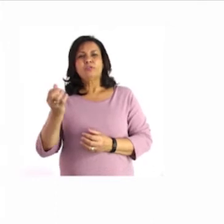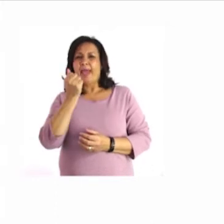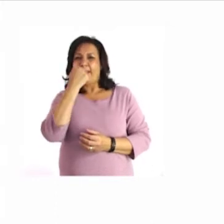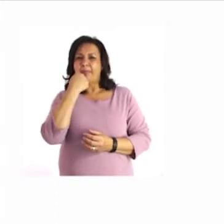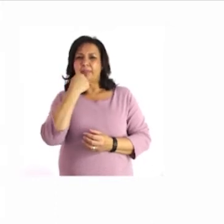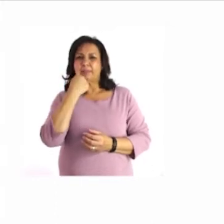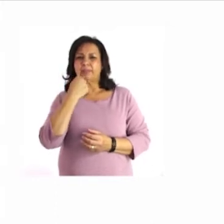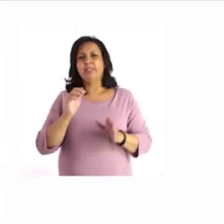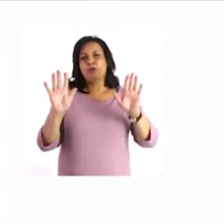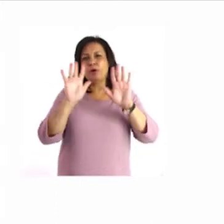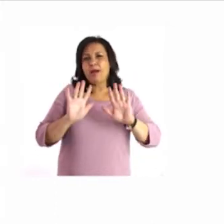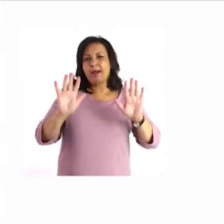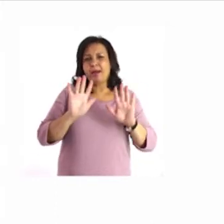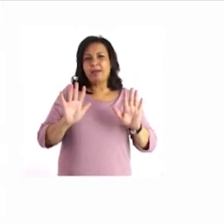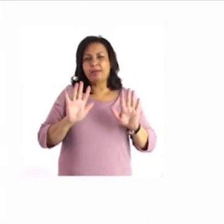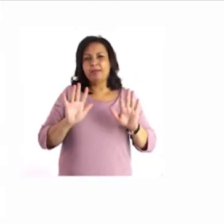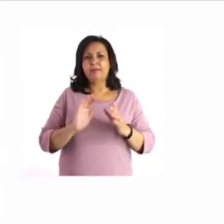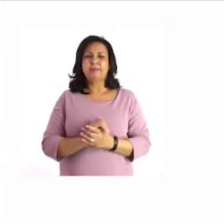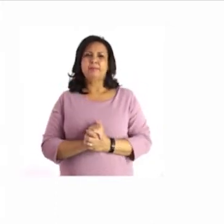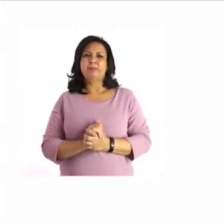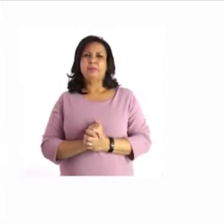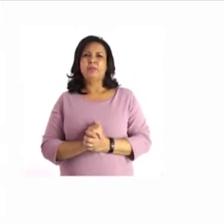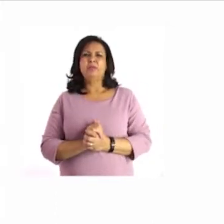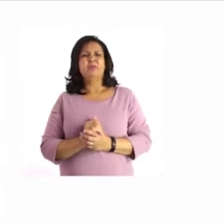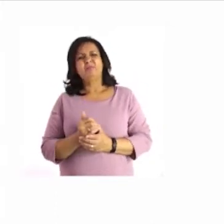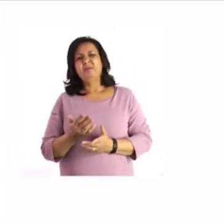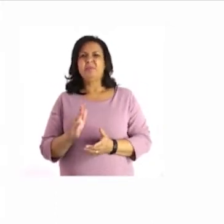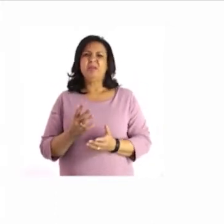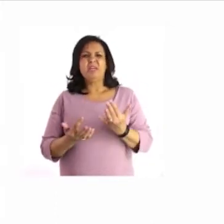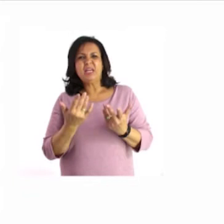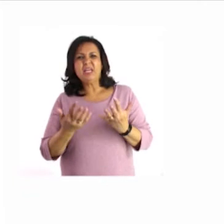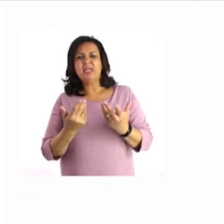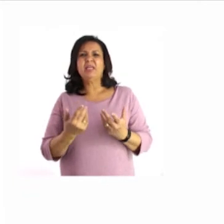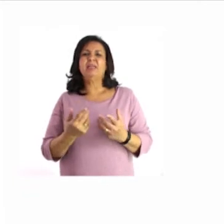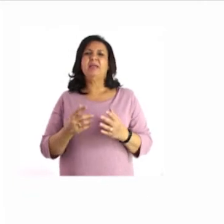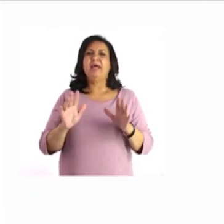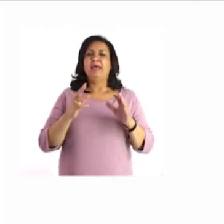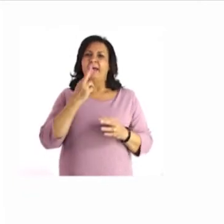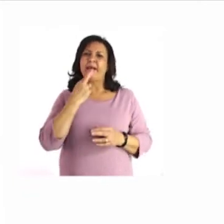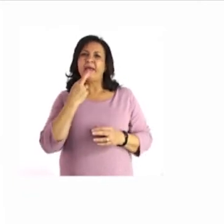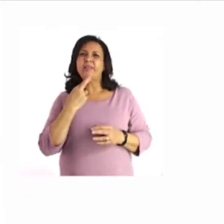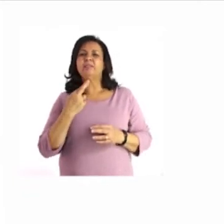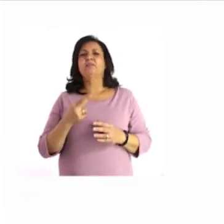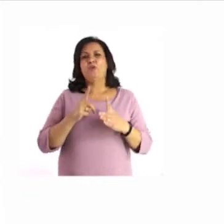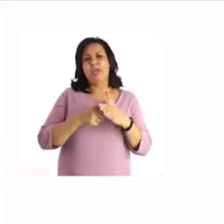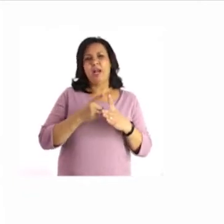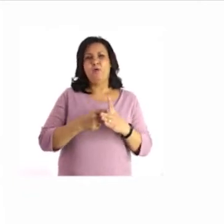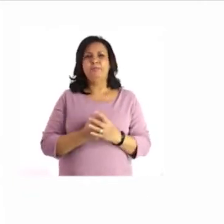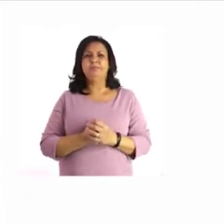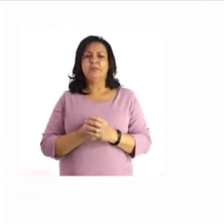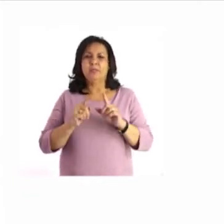to color them in, and you may use a green or a red or a yellow. And then you go to the little